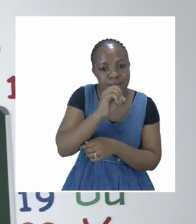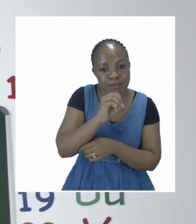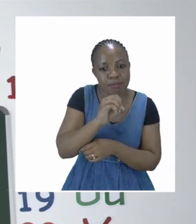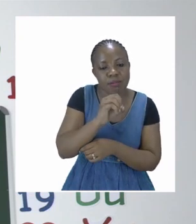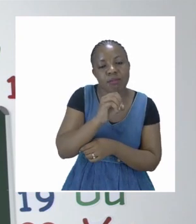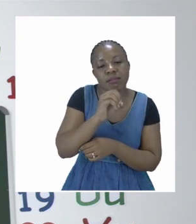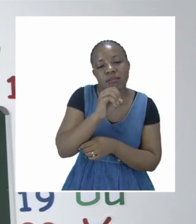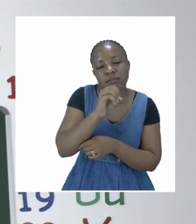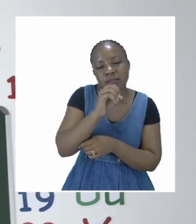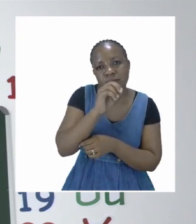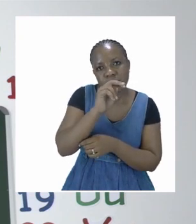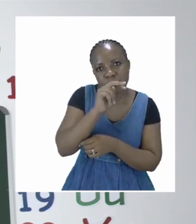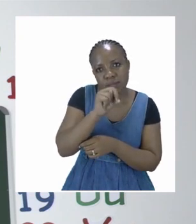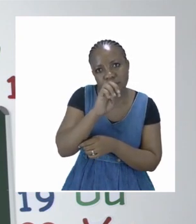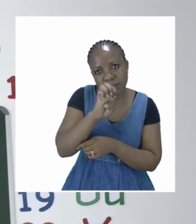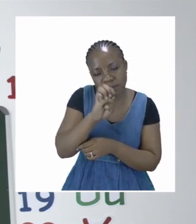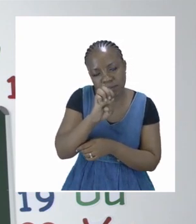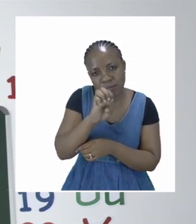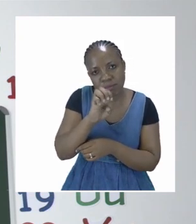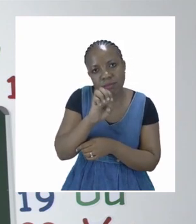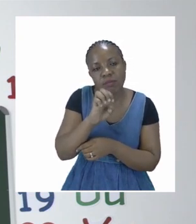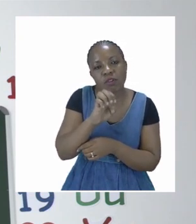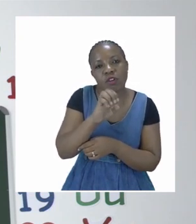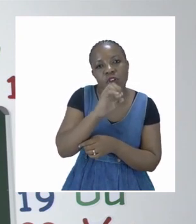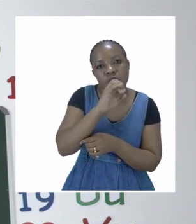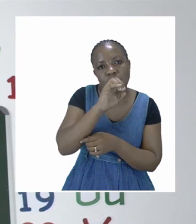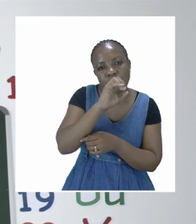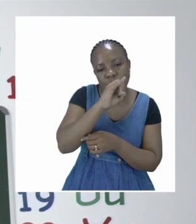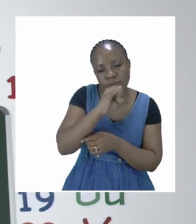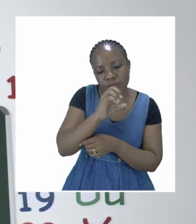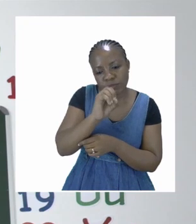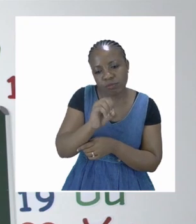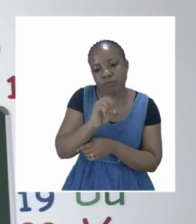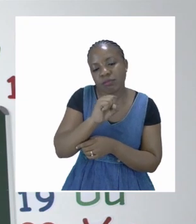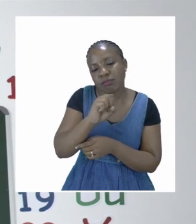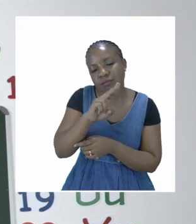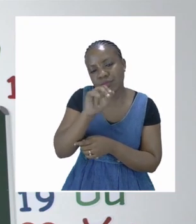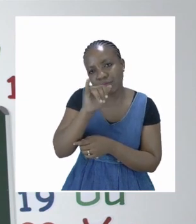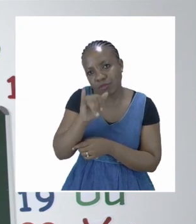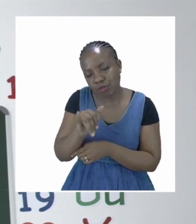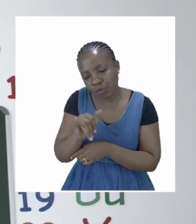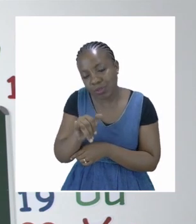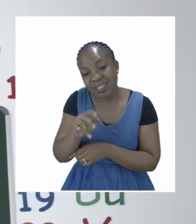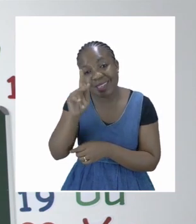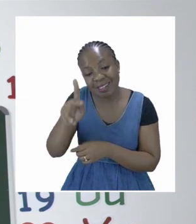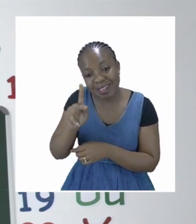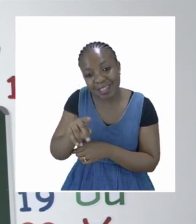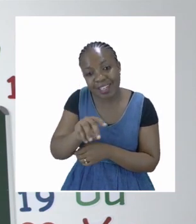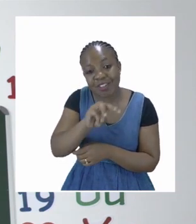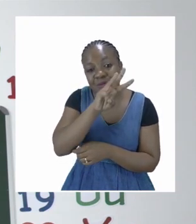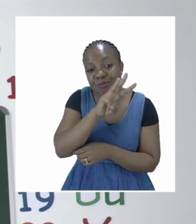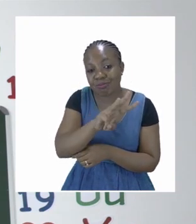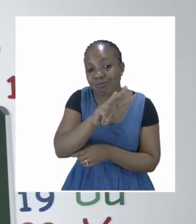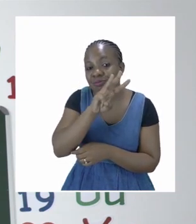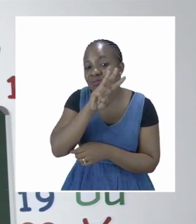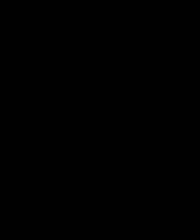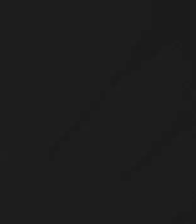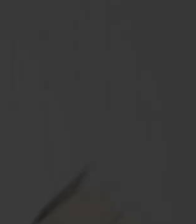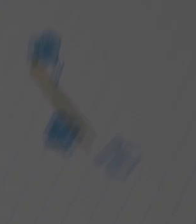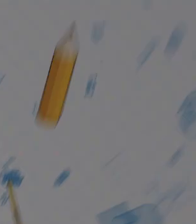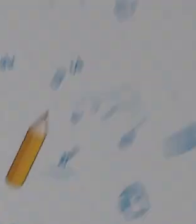Zacky Facebook pages, and in addition, our website, Zacky Online.